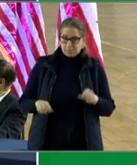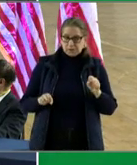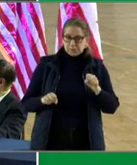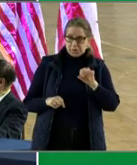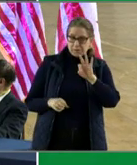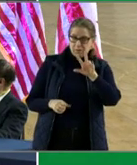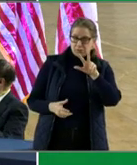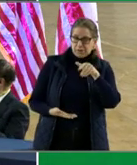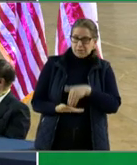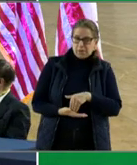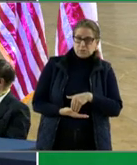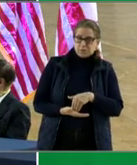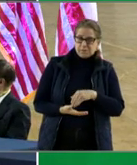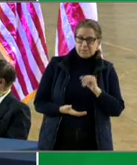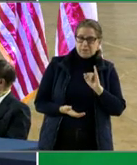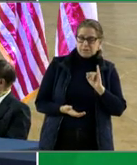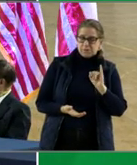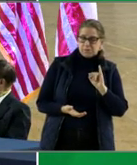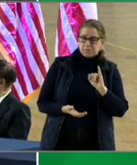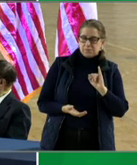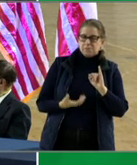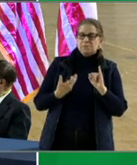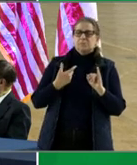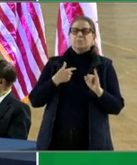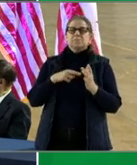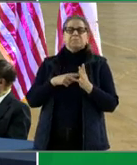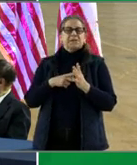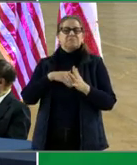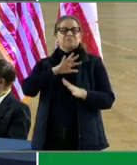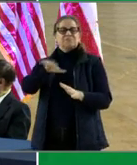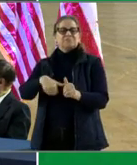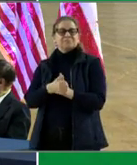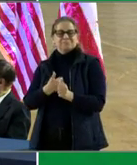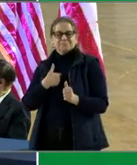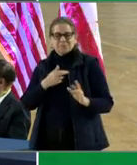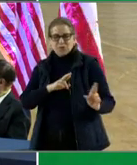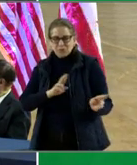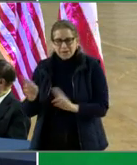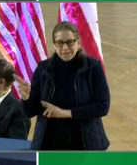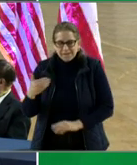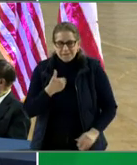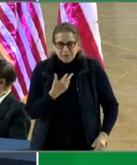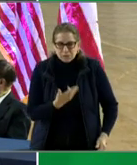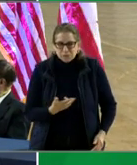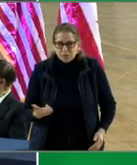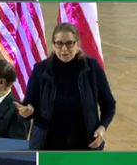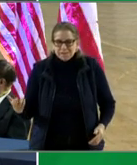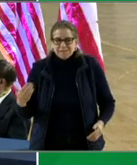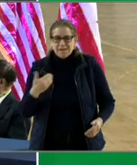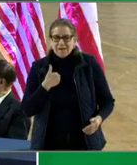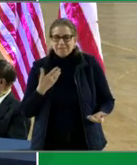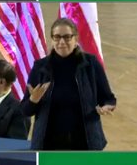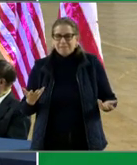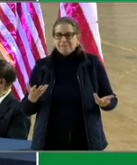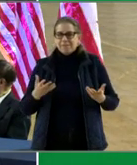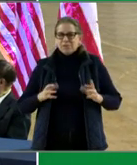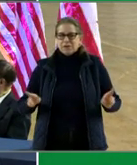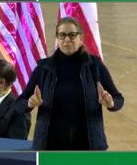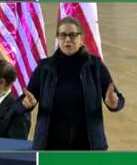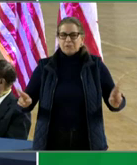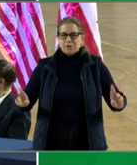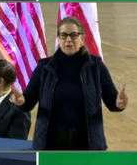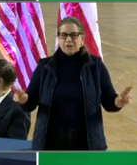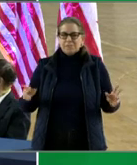healthcare resources that they need. I have to also emphasize the point that Dr. Nesbitt just made. While that chart